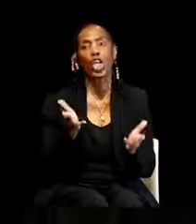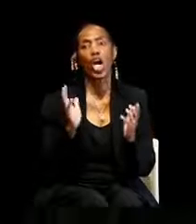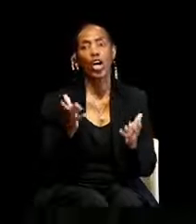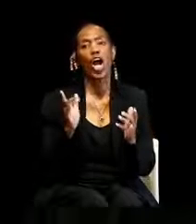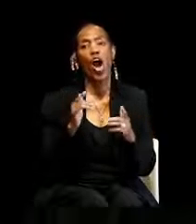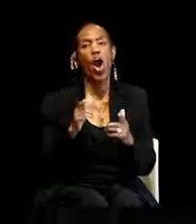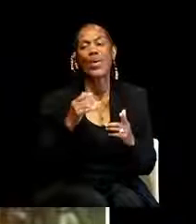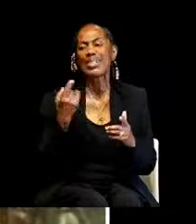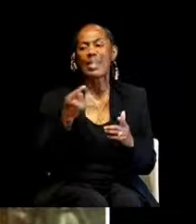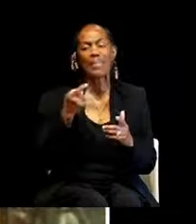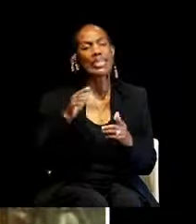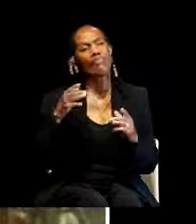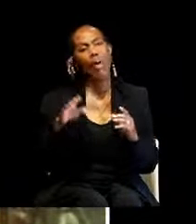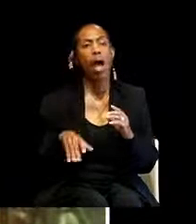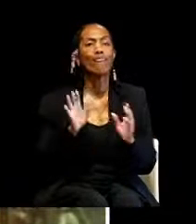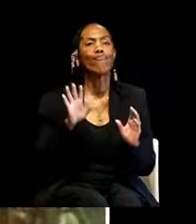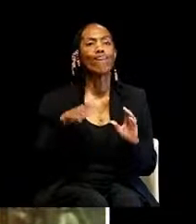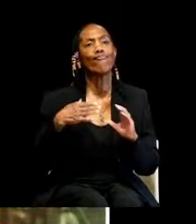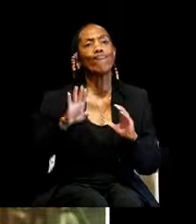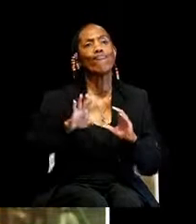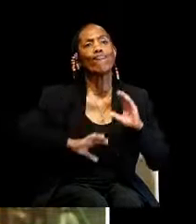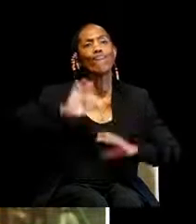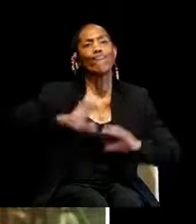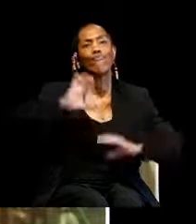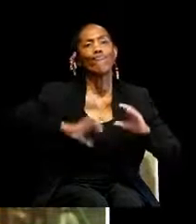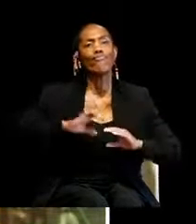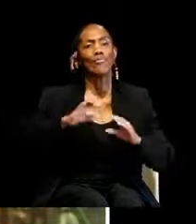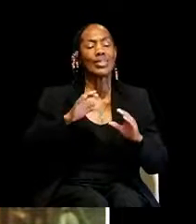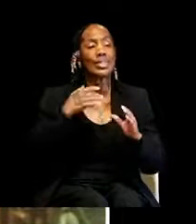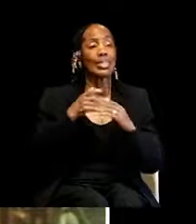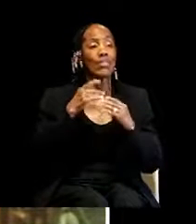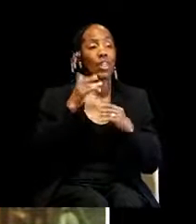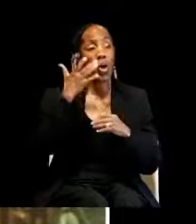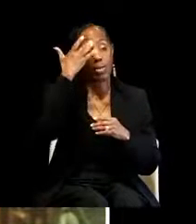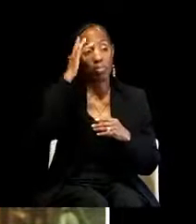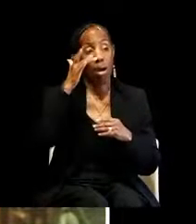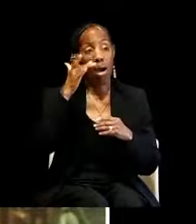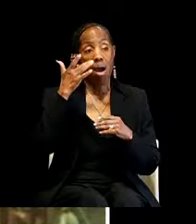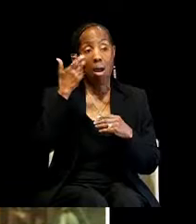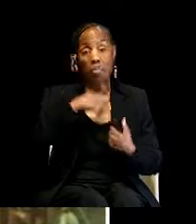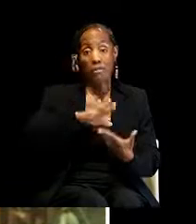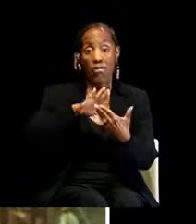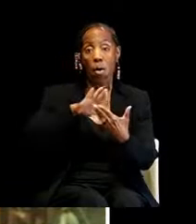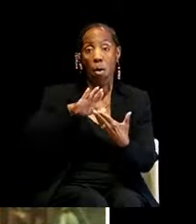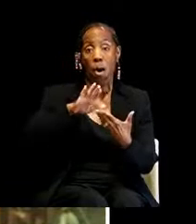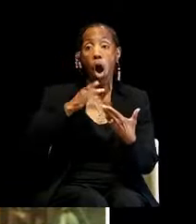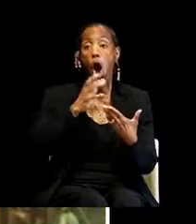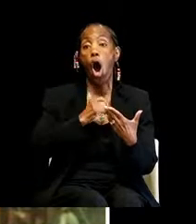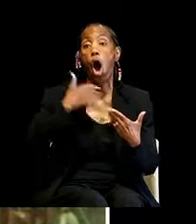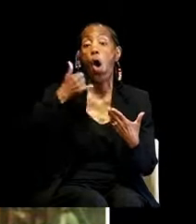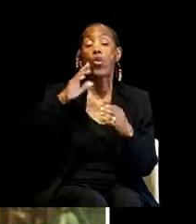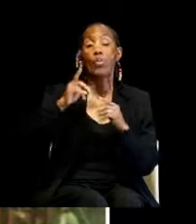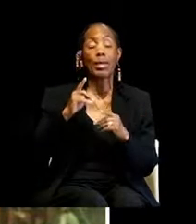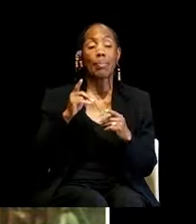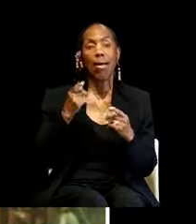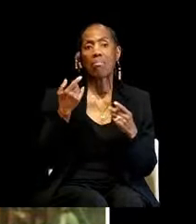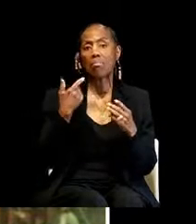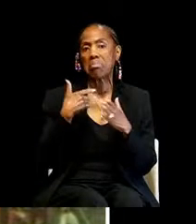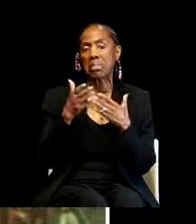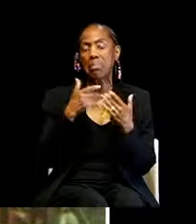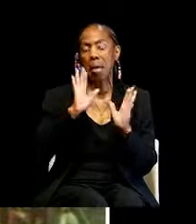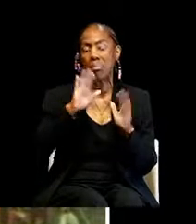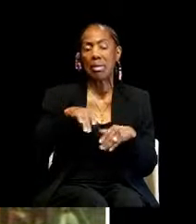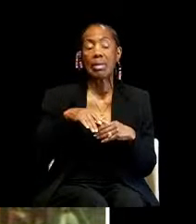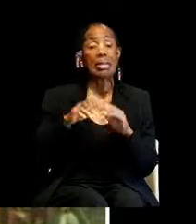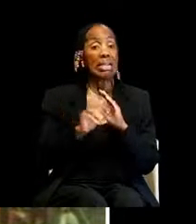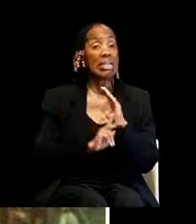as a child. I was audacious, even in the presence of those older than me. In kindergarten, I introduced my